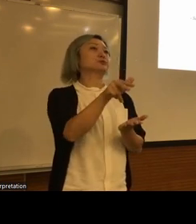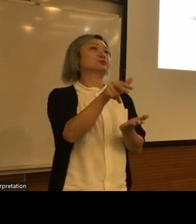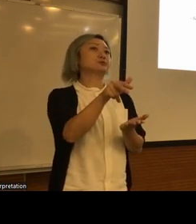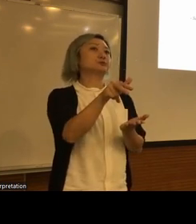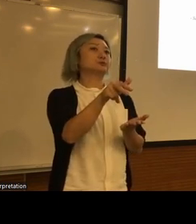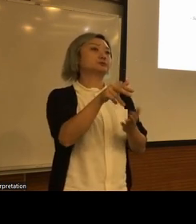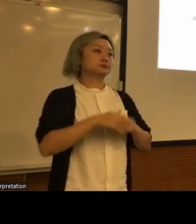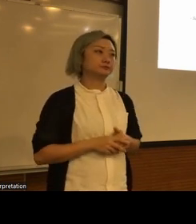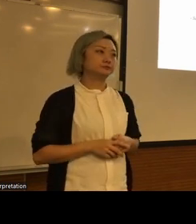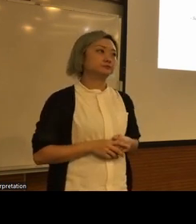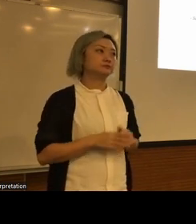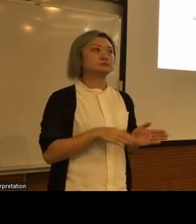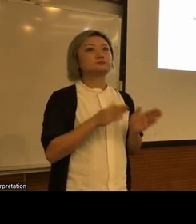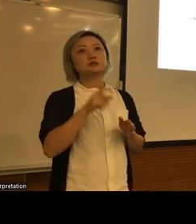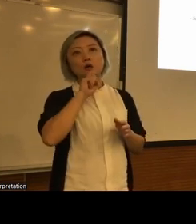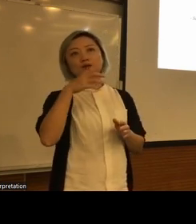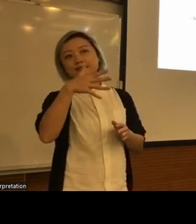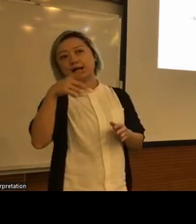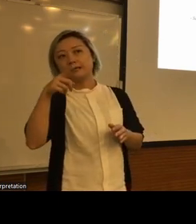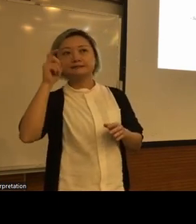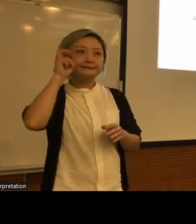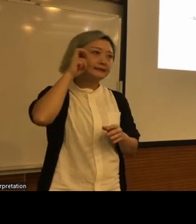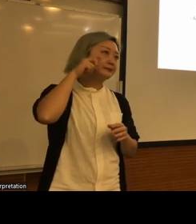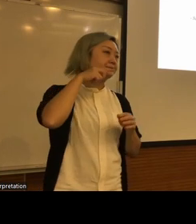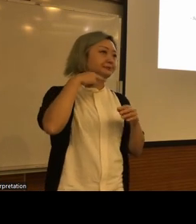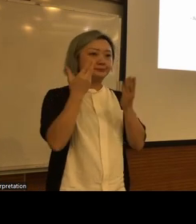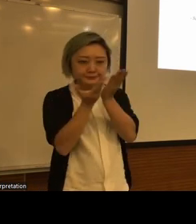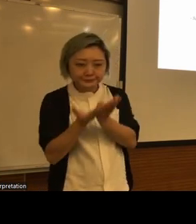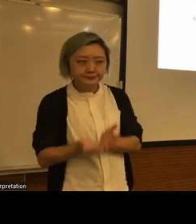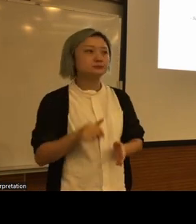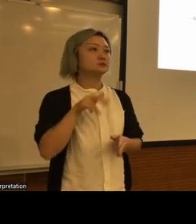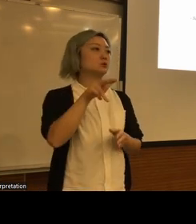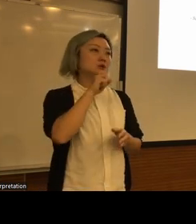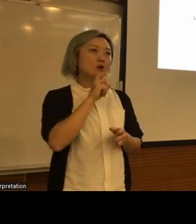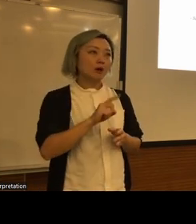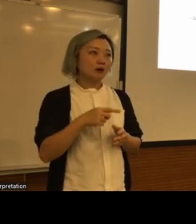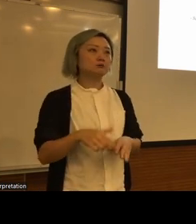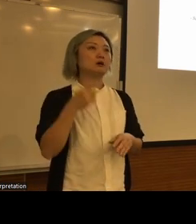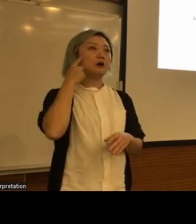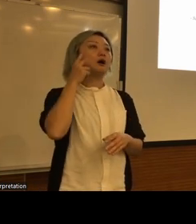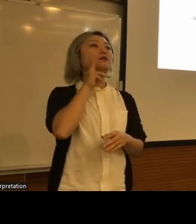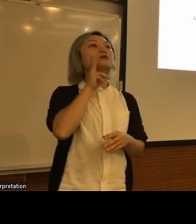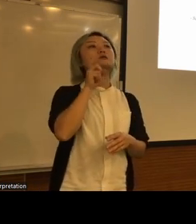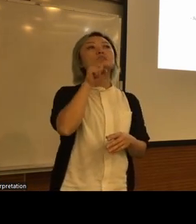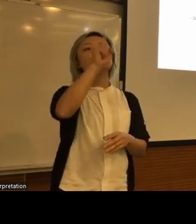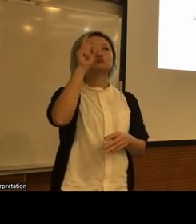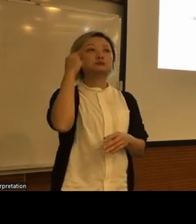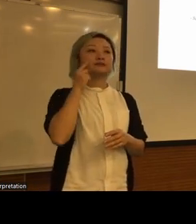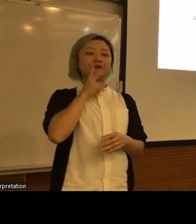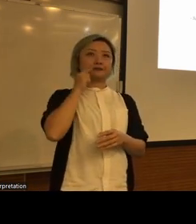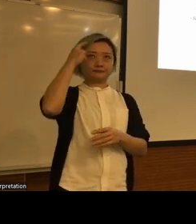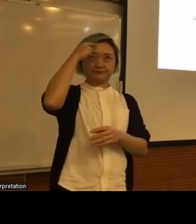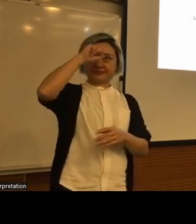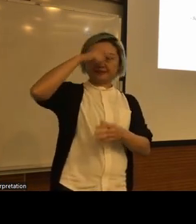There are other cases where attention is not managed optimally, and then there